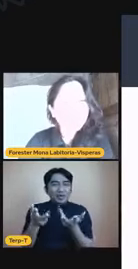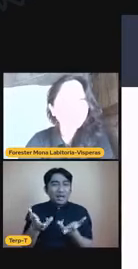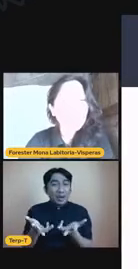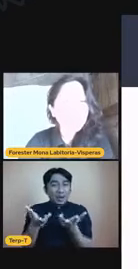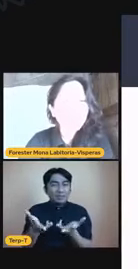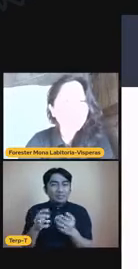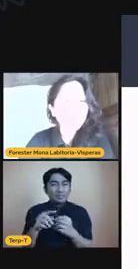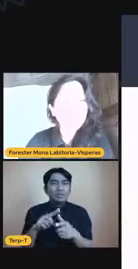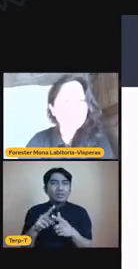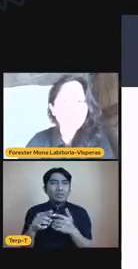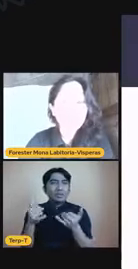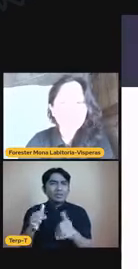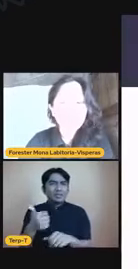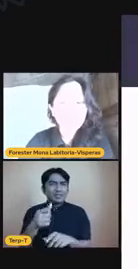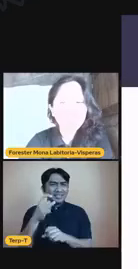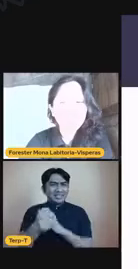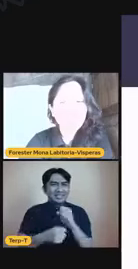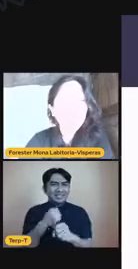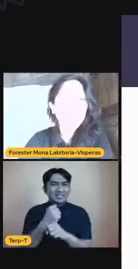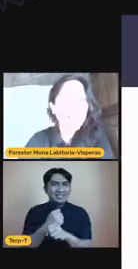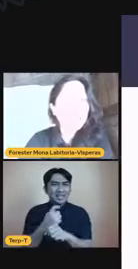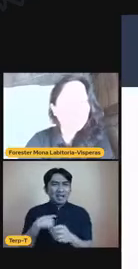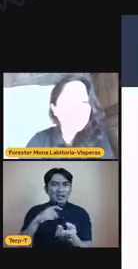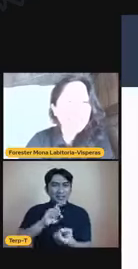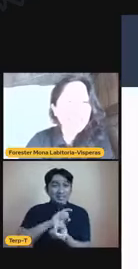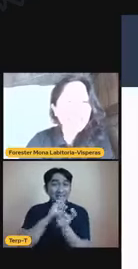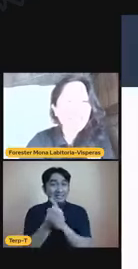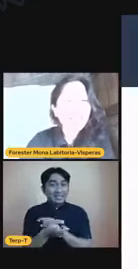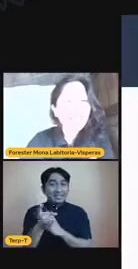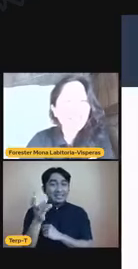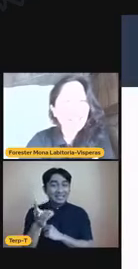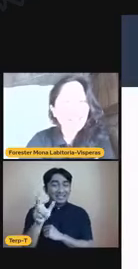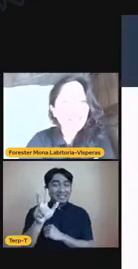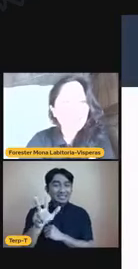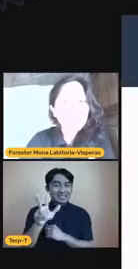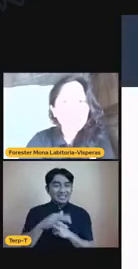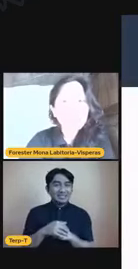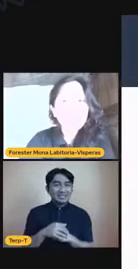years, 63 kilograms na lang ako. Anyway, I'm not saying na